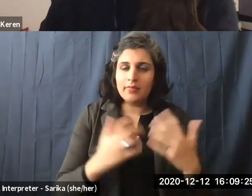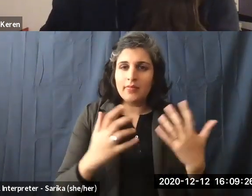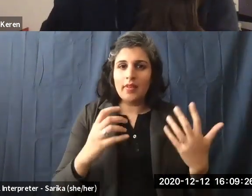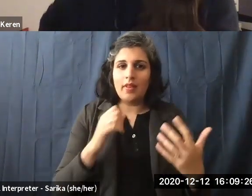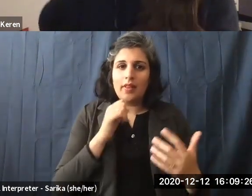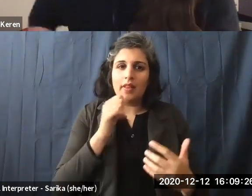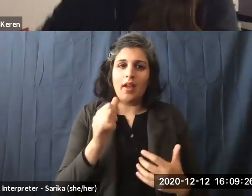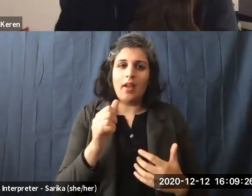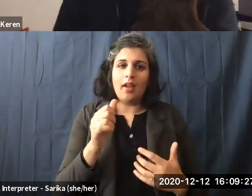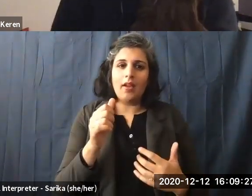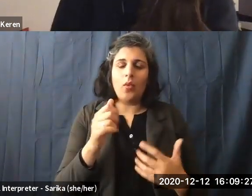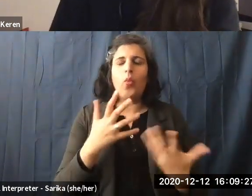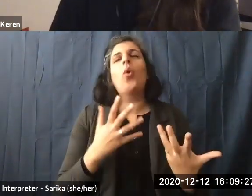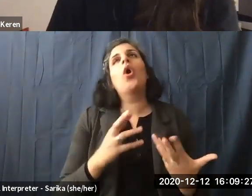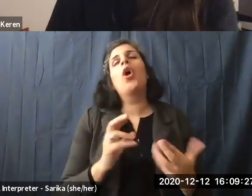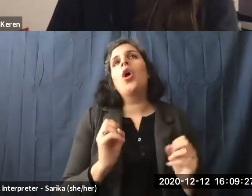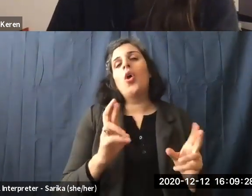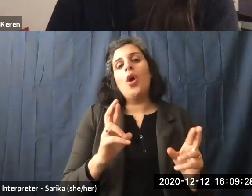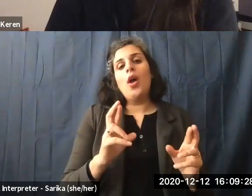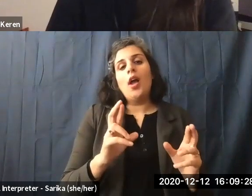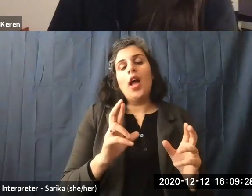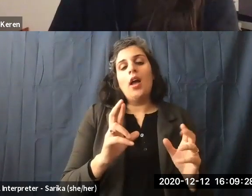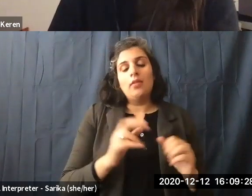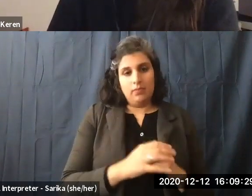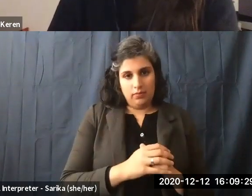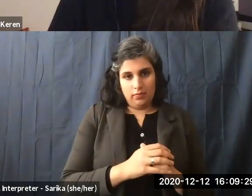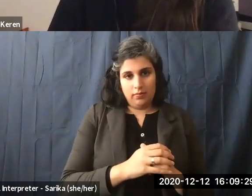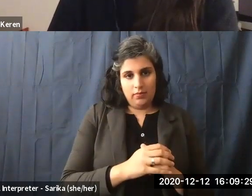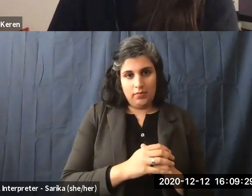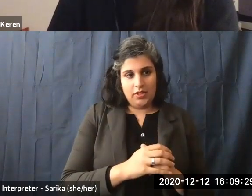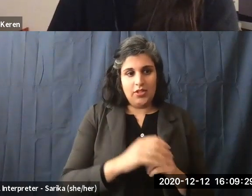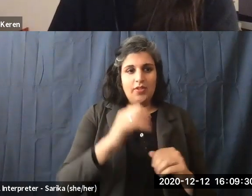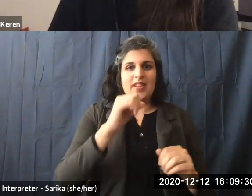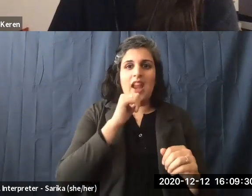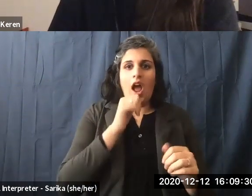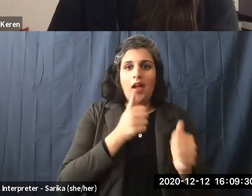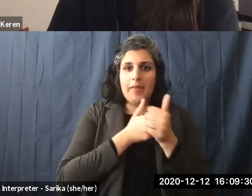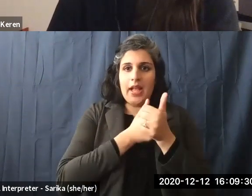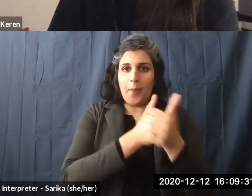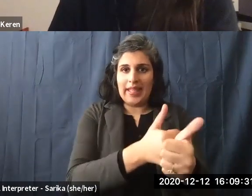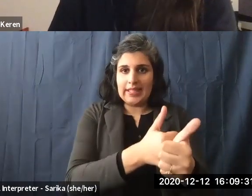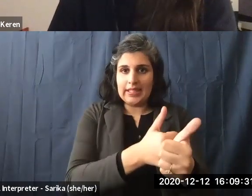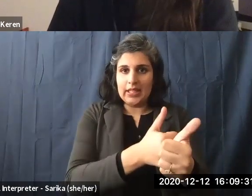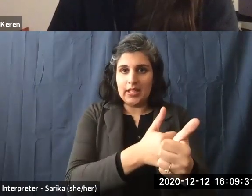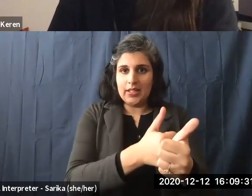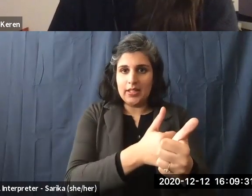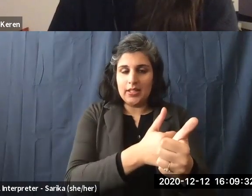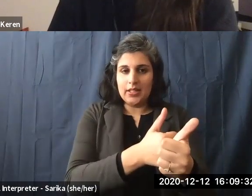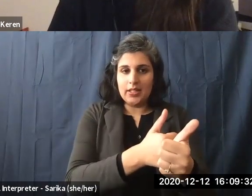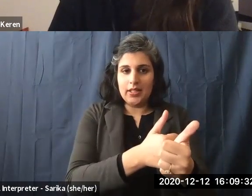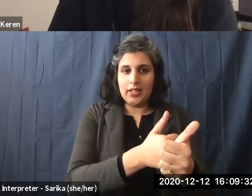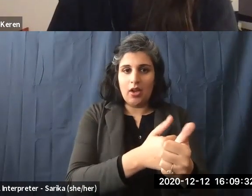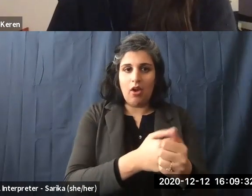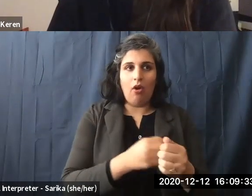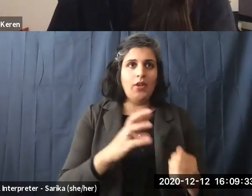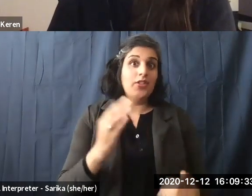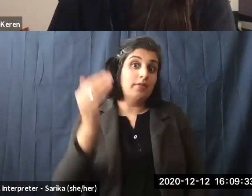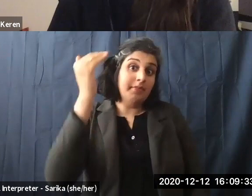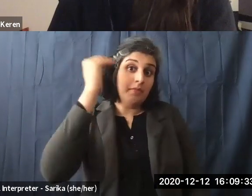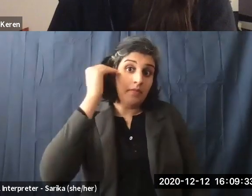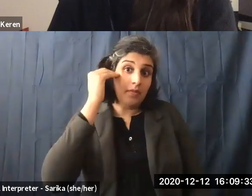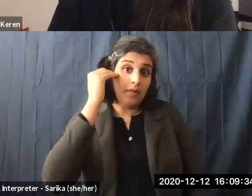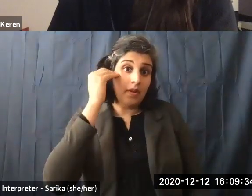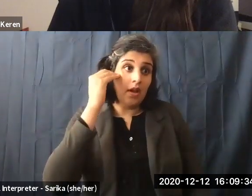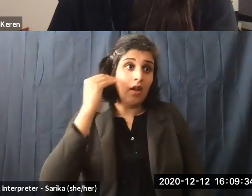to, to, or, or even how not to be complicit to, to even say, or even just be aware and constantly question